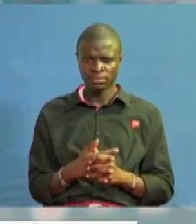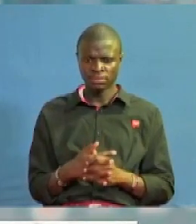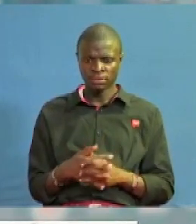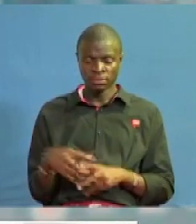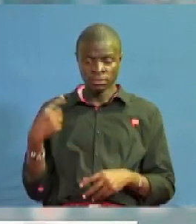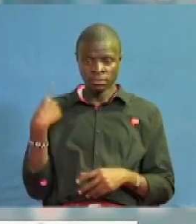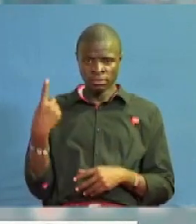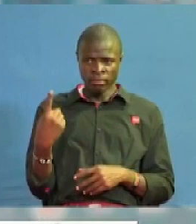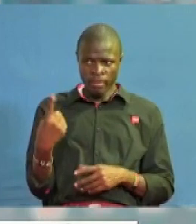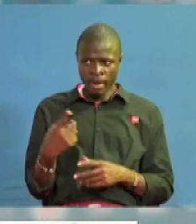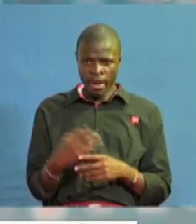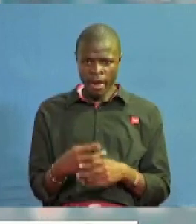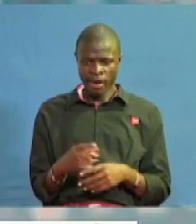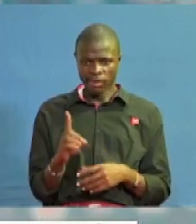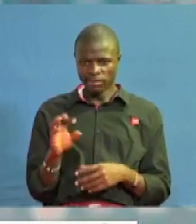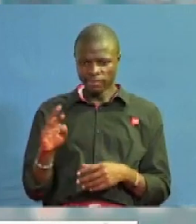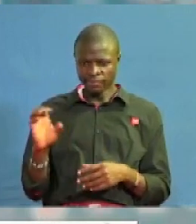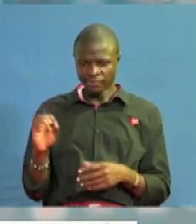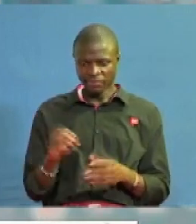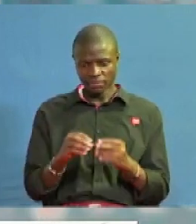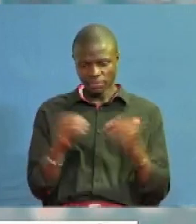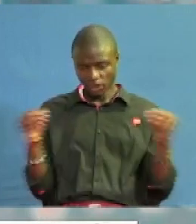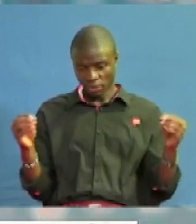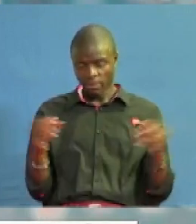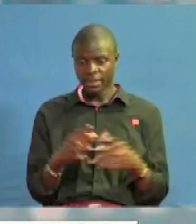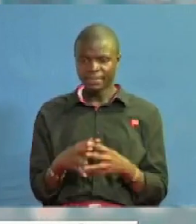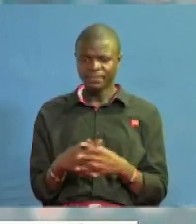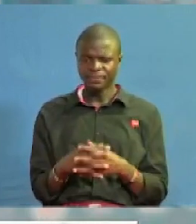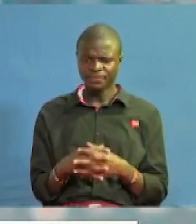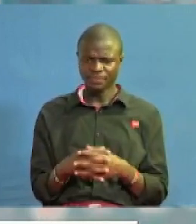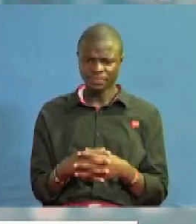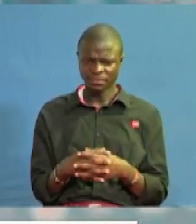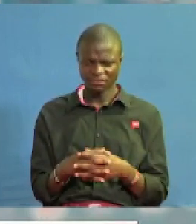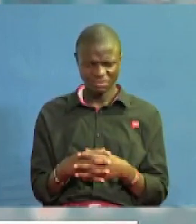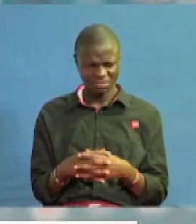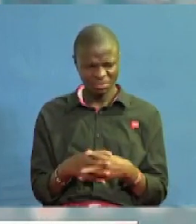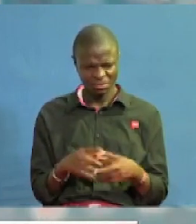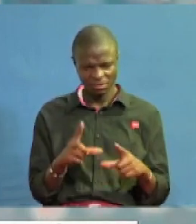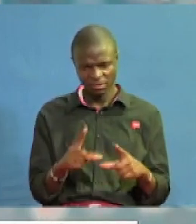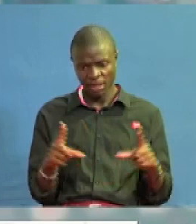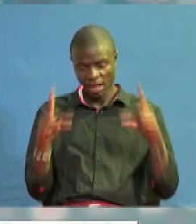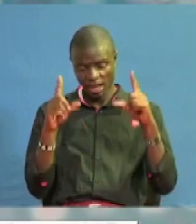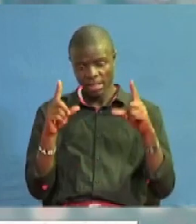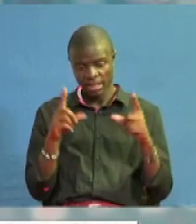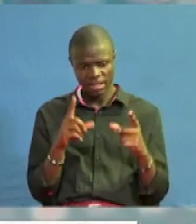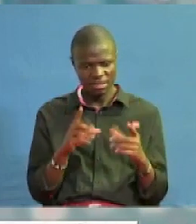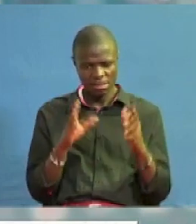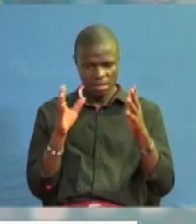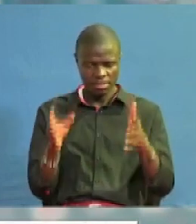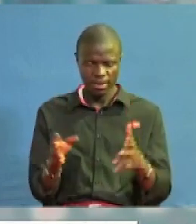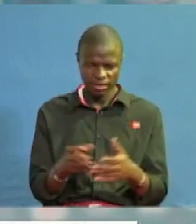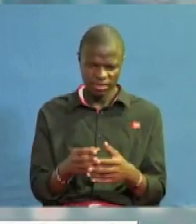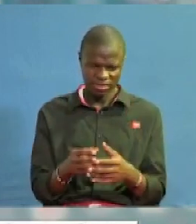Now, number 1 thing, open a CDSC account, and a licensed stockbroker will help you